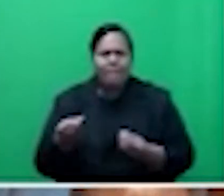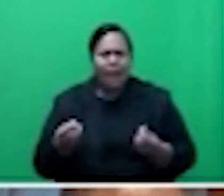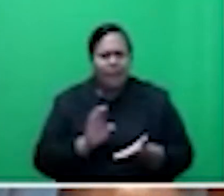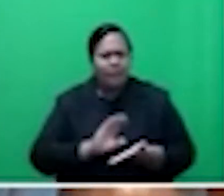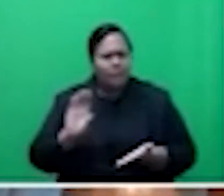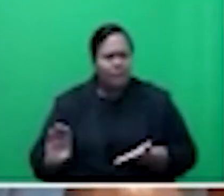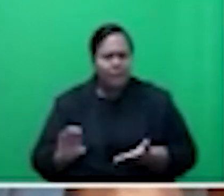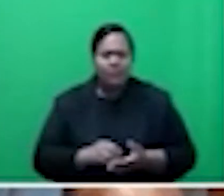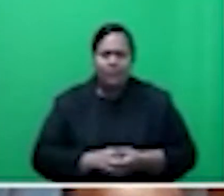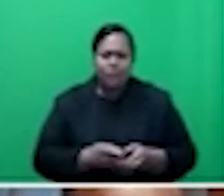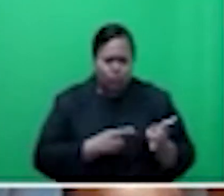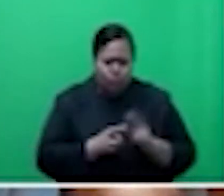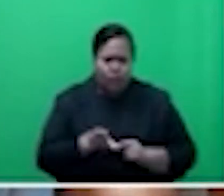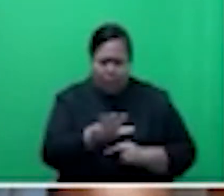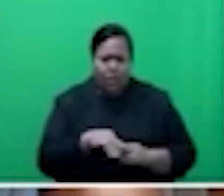maritime